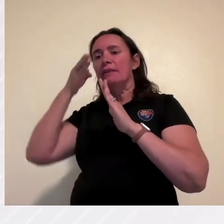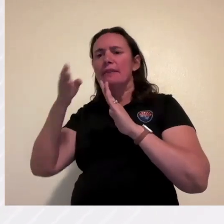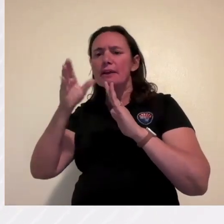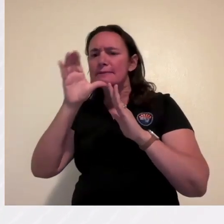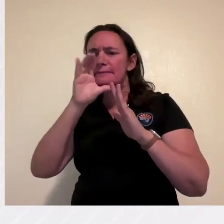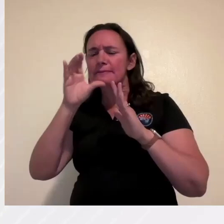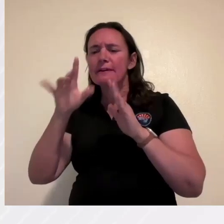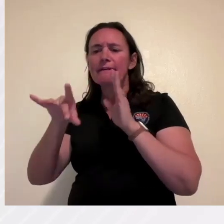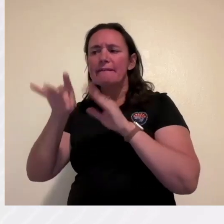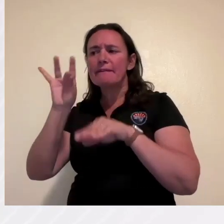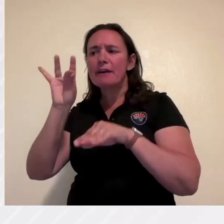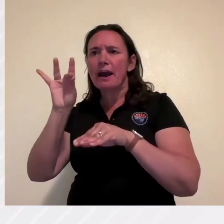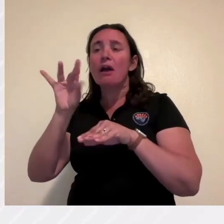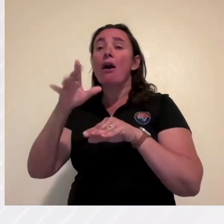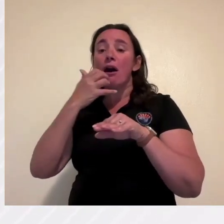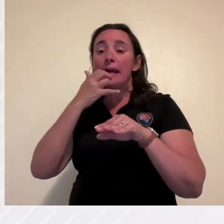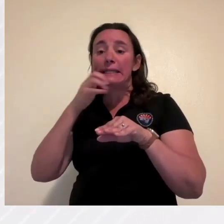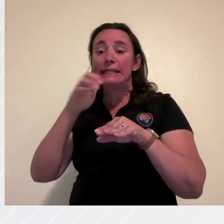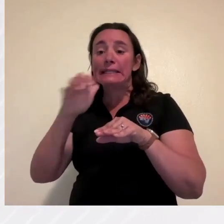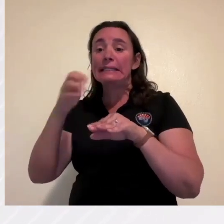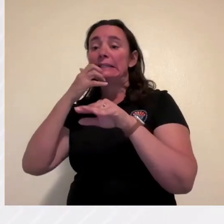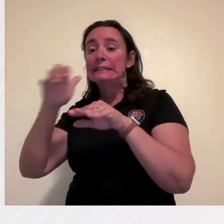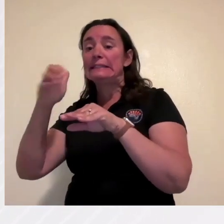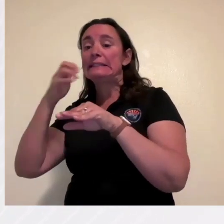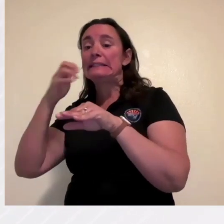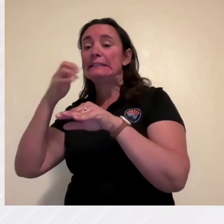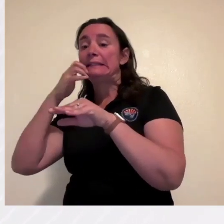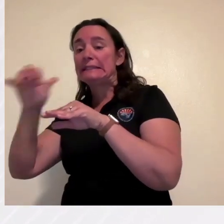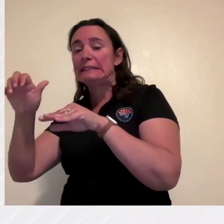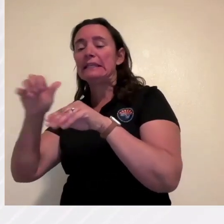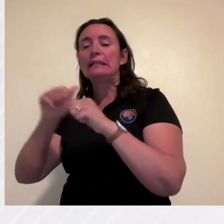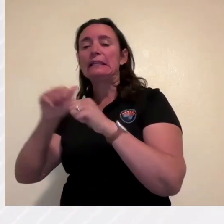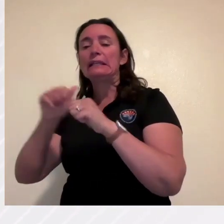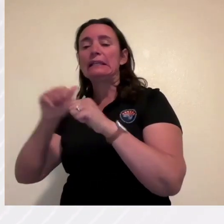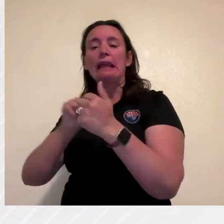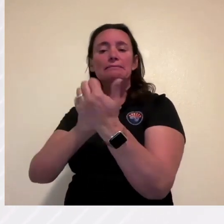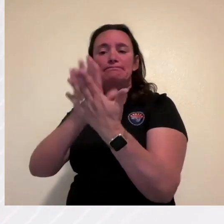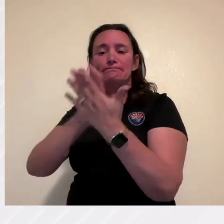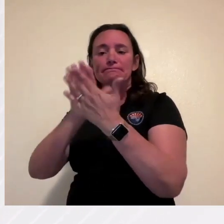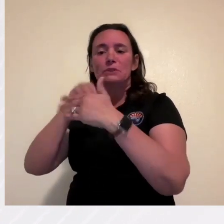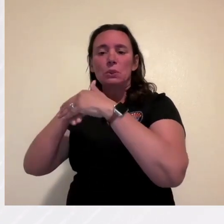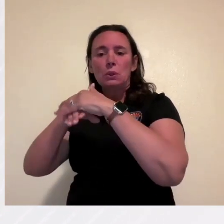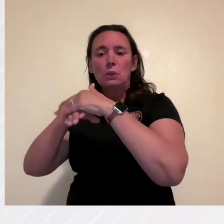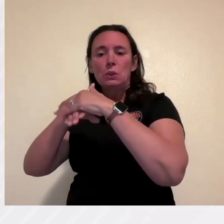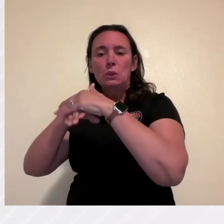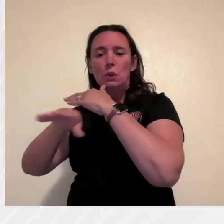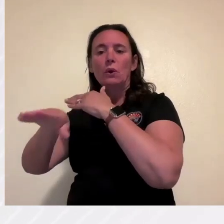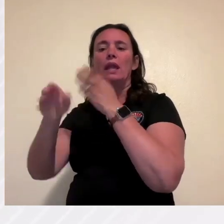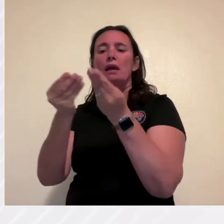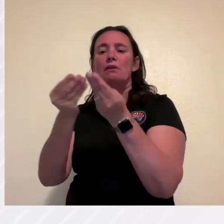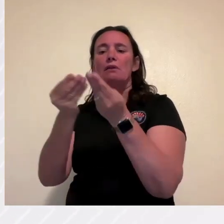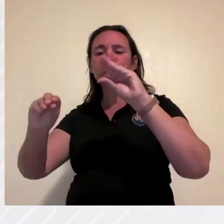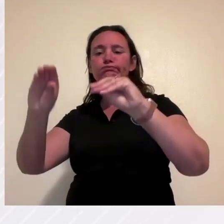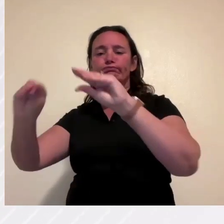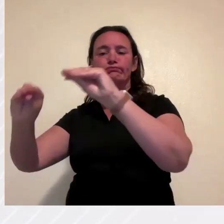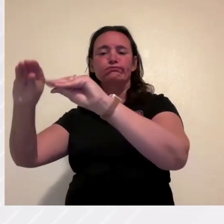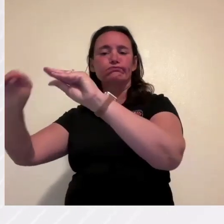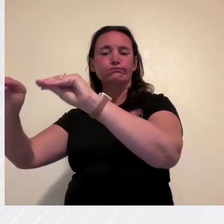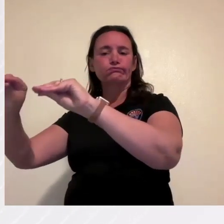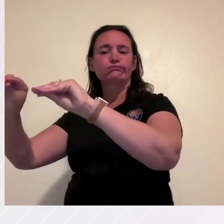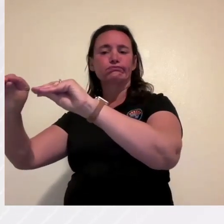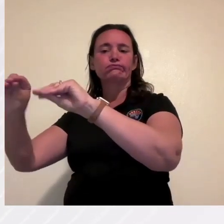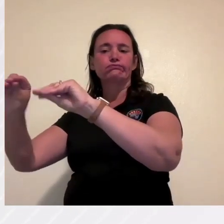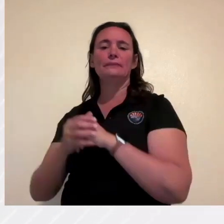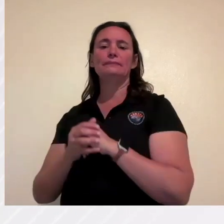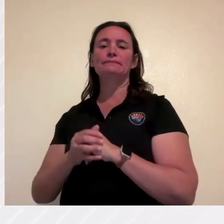of opportunity and making sure that they could safely get in there and mitigate any of those heat signatures that they're finding. As we